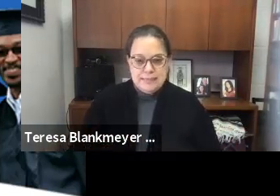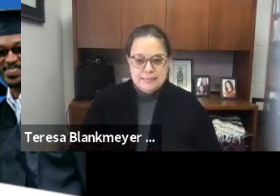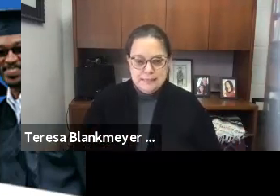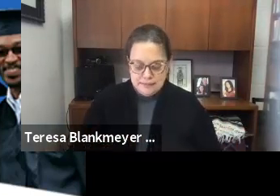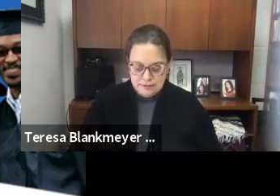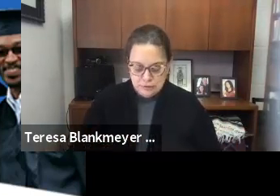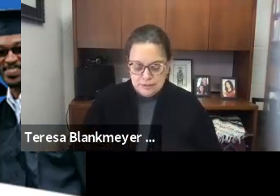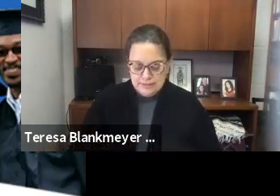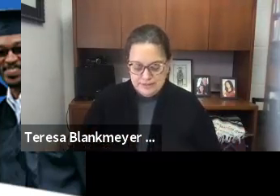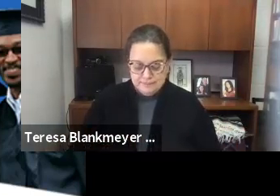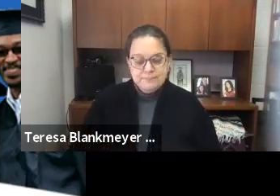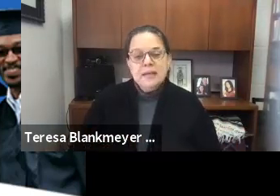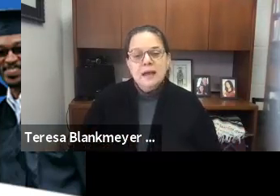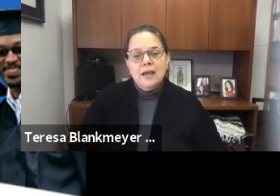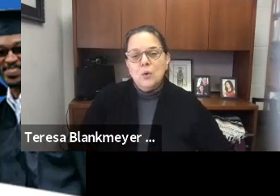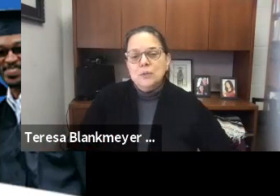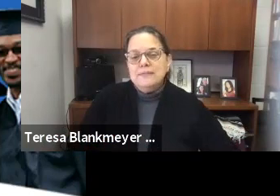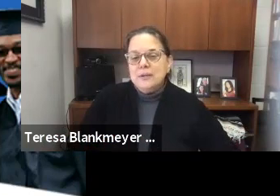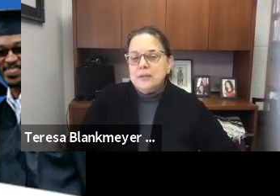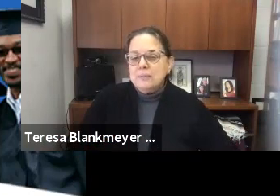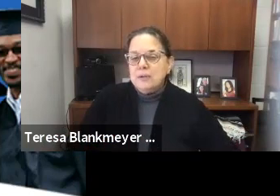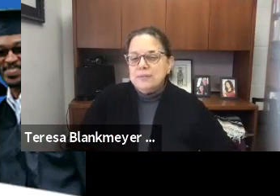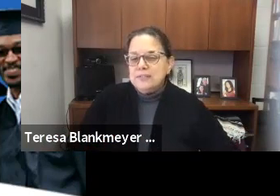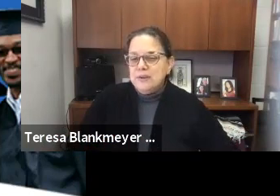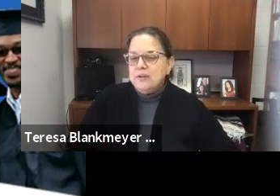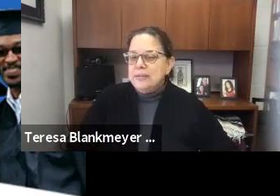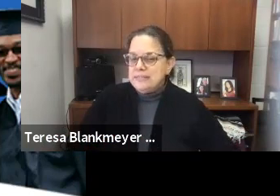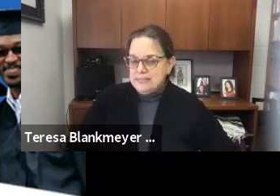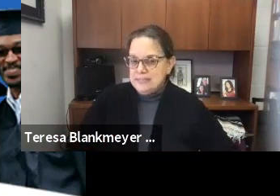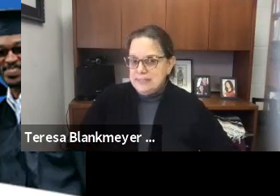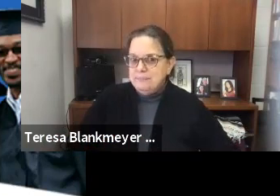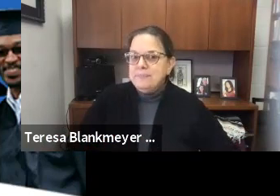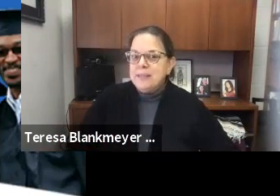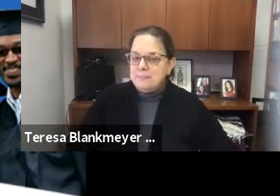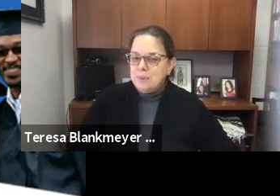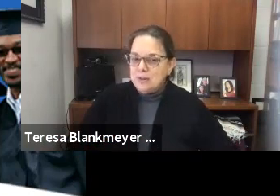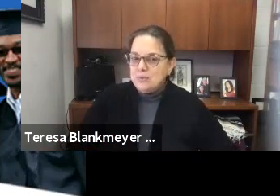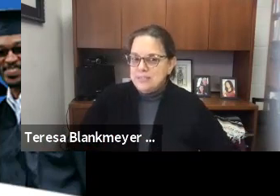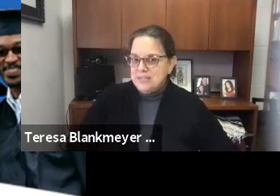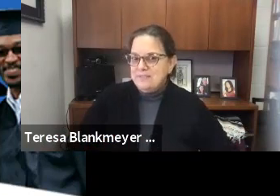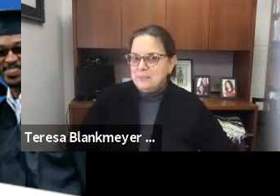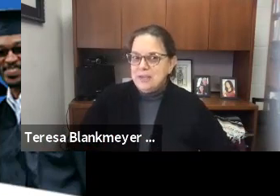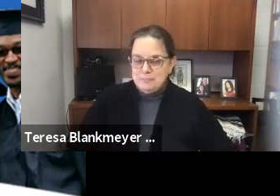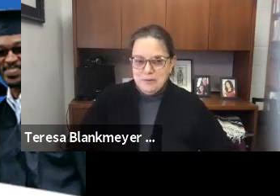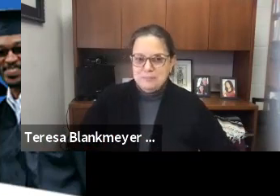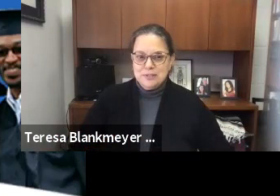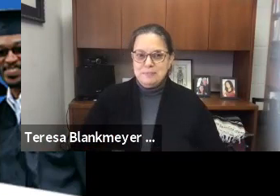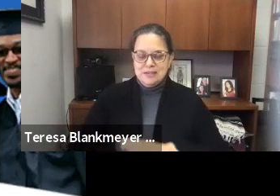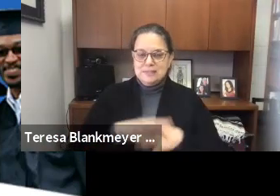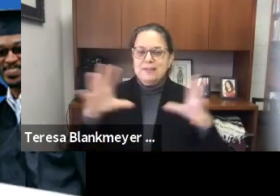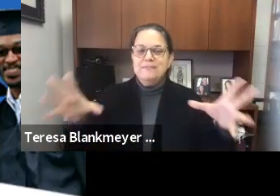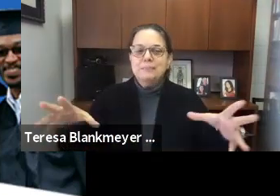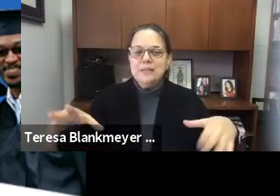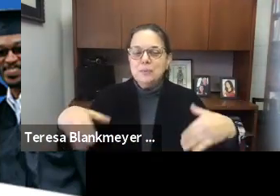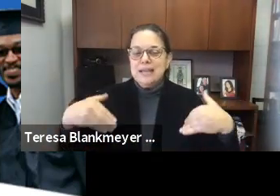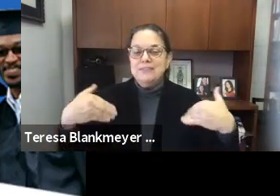be placed in institutional living. I only found out about this very recently, and part of the reason I found out about it was